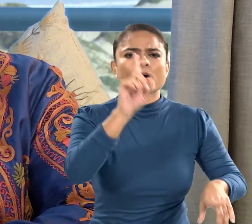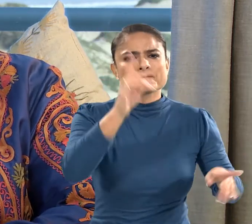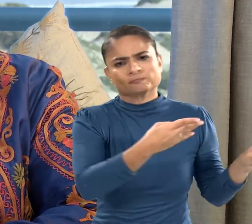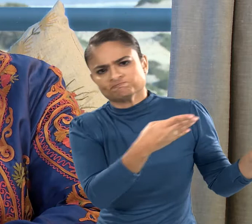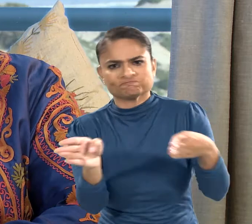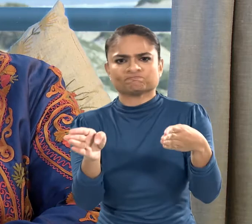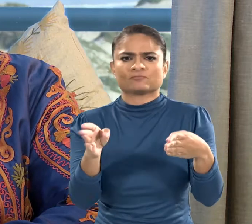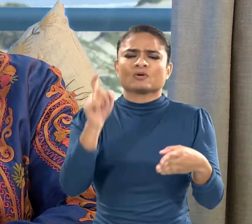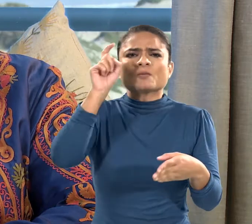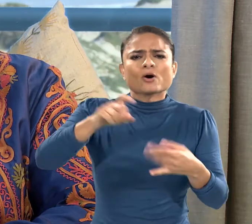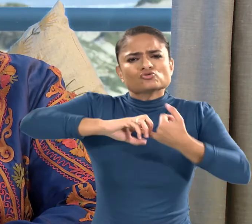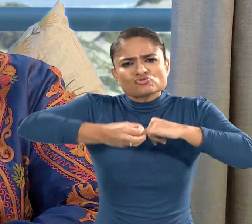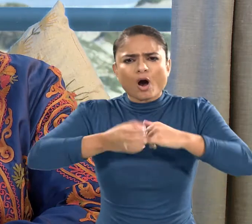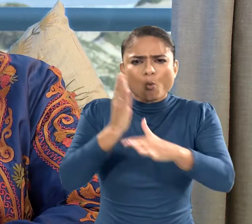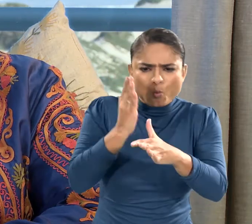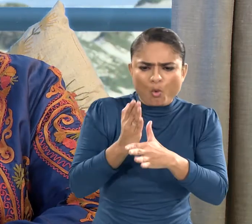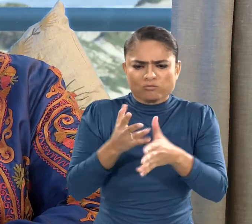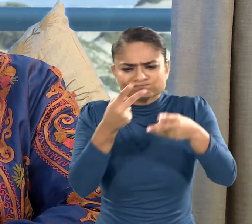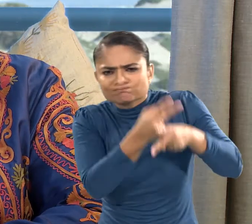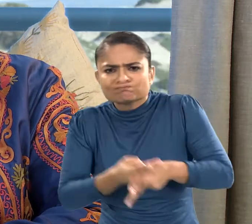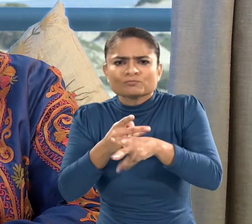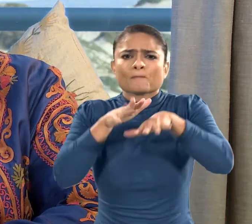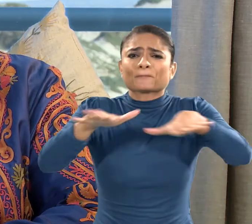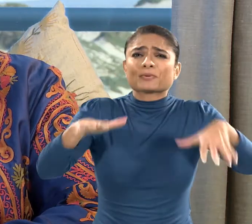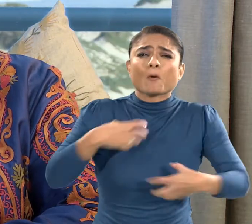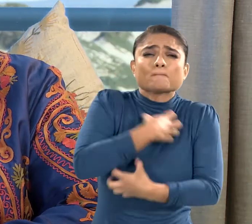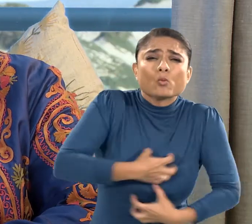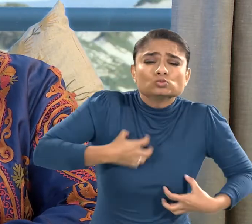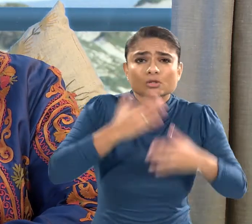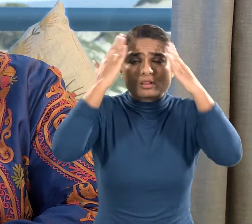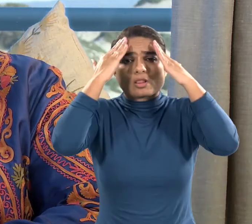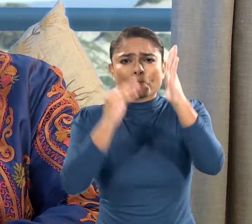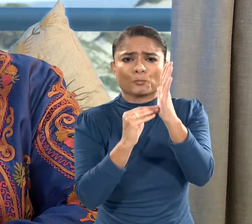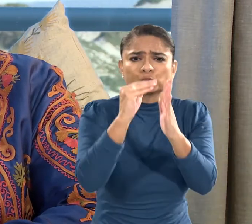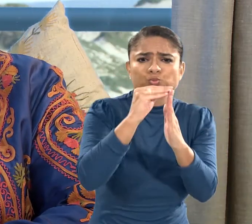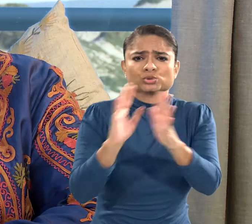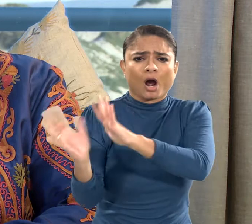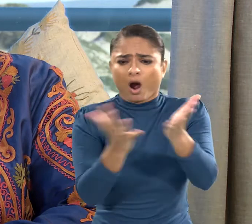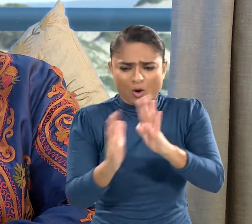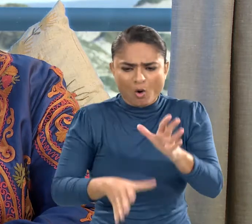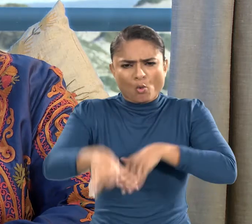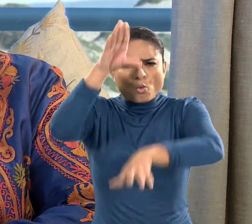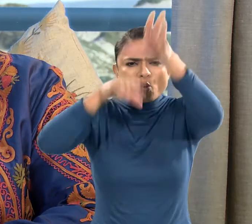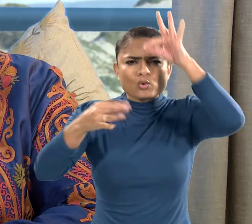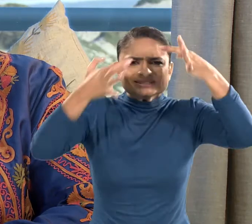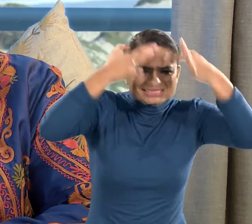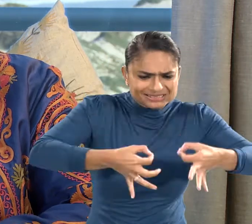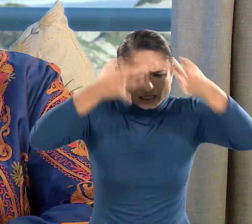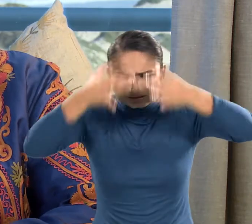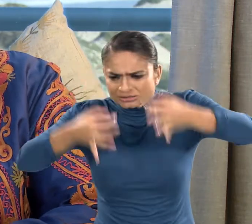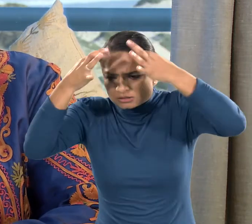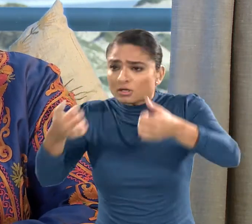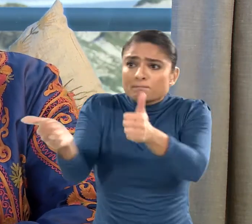So I would just say work hard on having relationships with caring people with emotional maturity. Learn to make better decisions